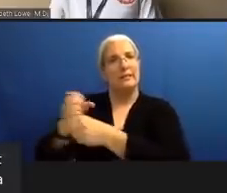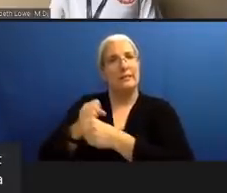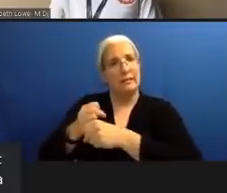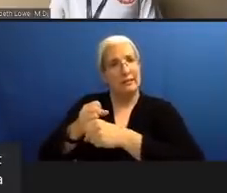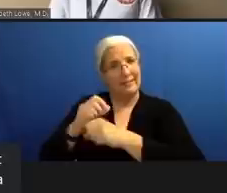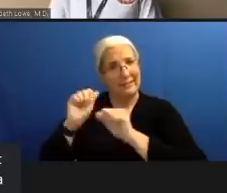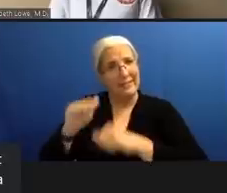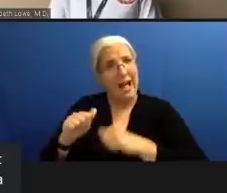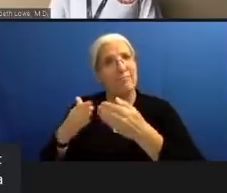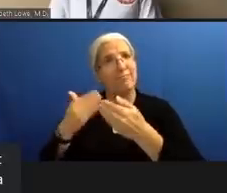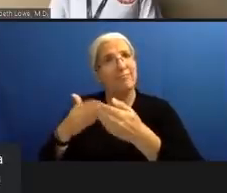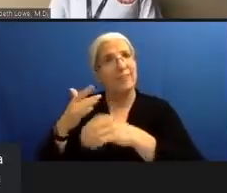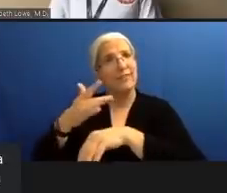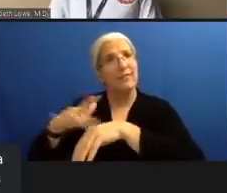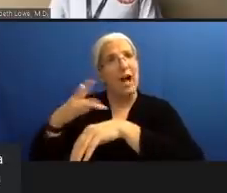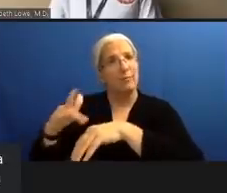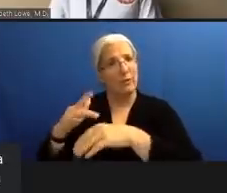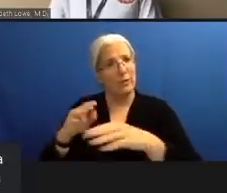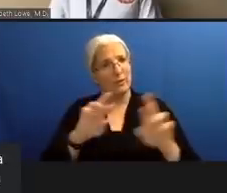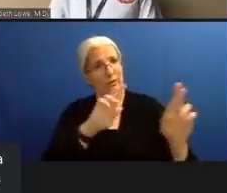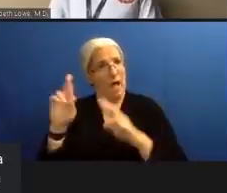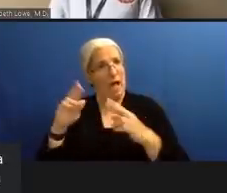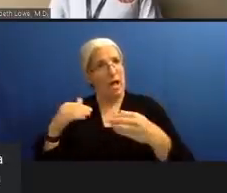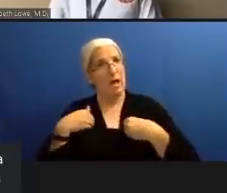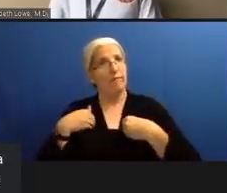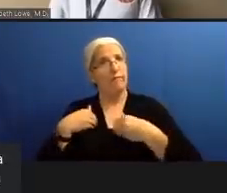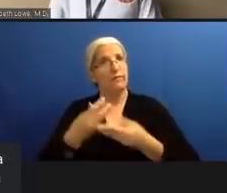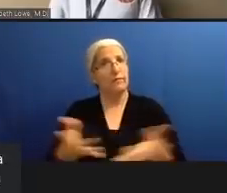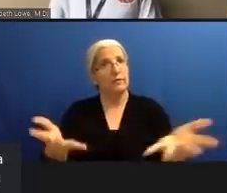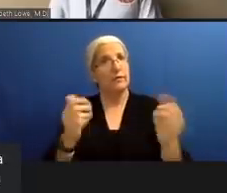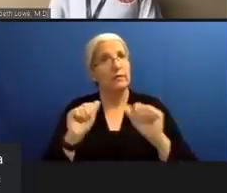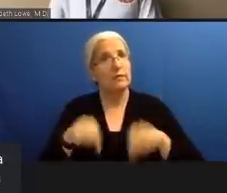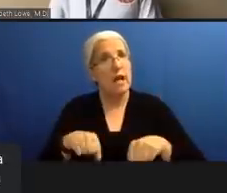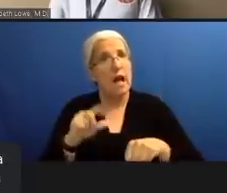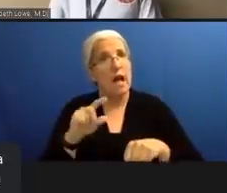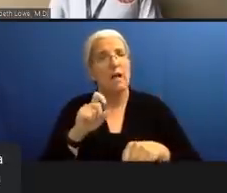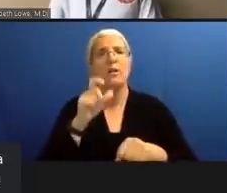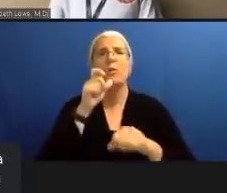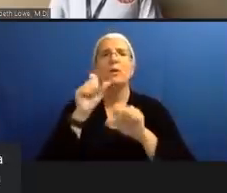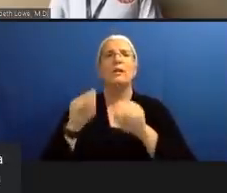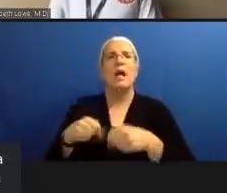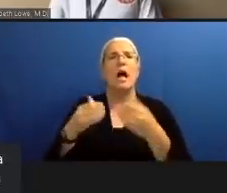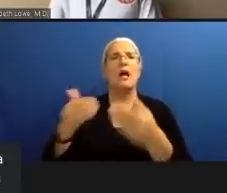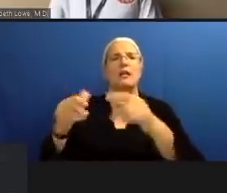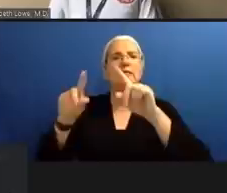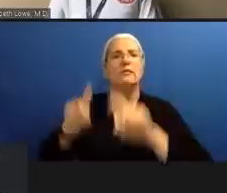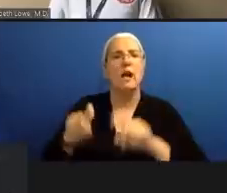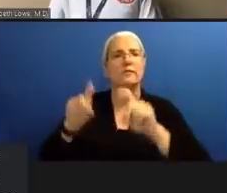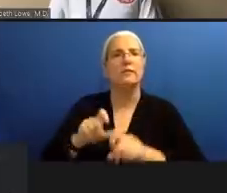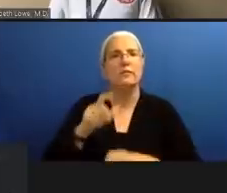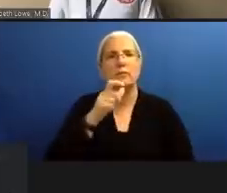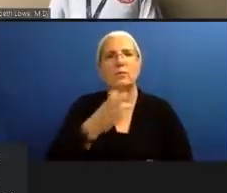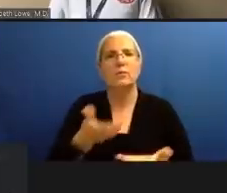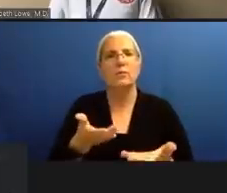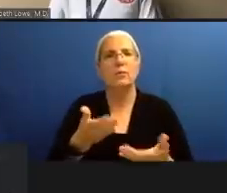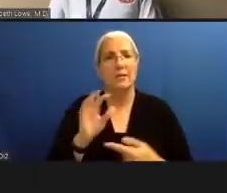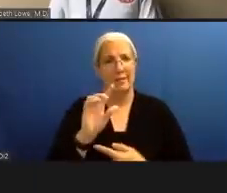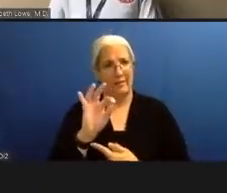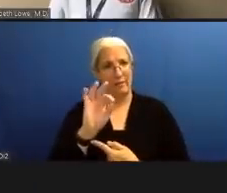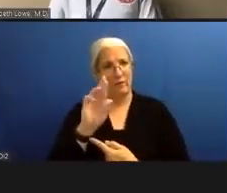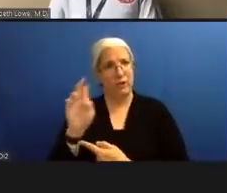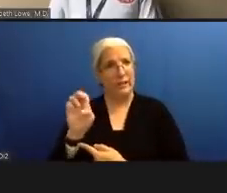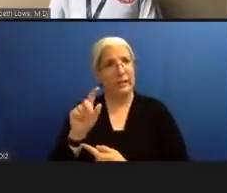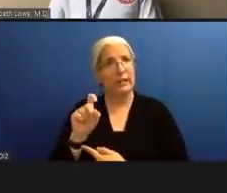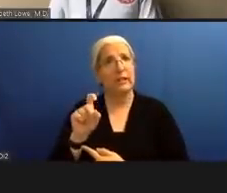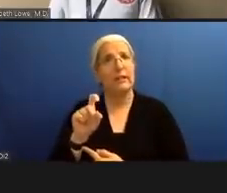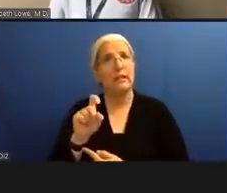readily available? Who can be tested? Is it free? And we talked a little bit earlier, Dr. Lowe touched